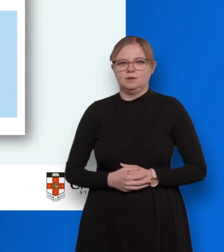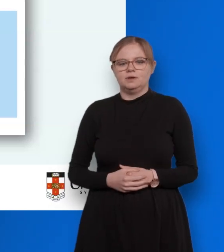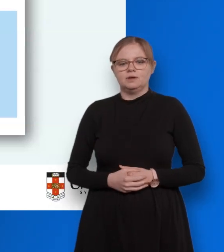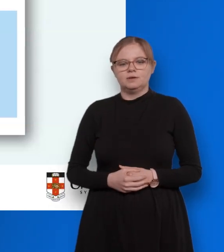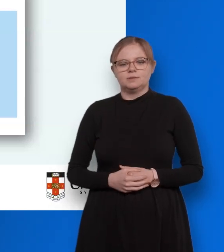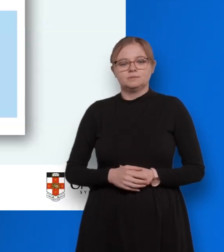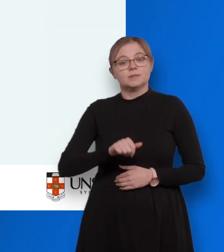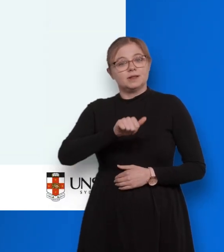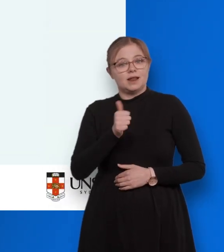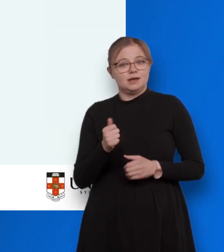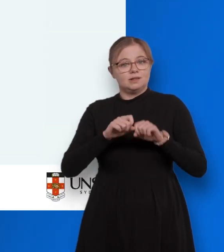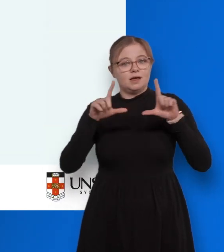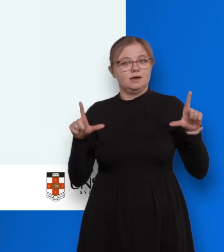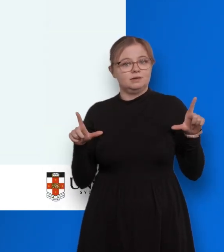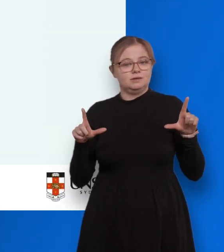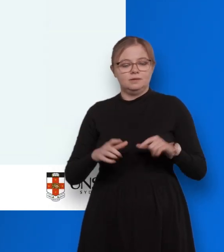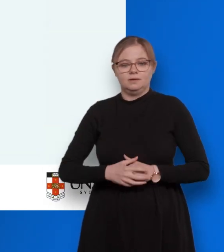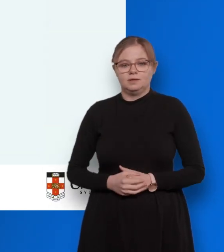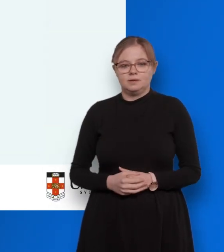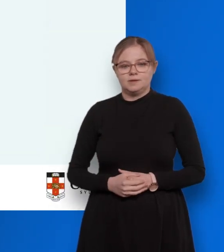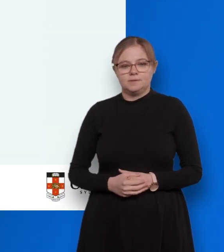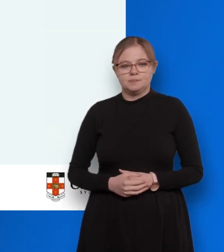Next slide, and probably a couple clicks.